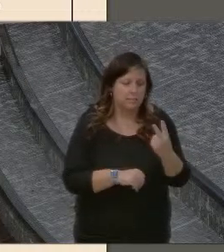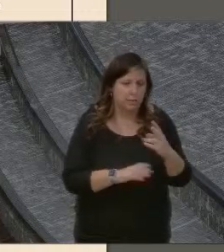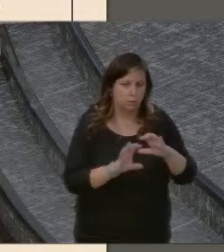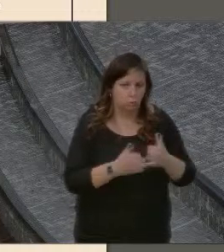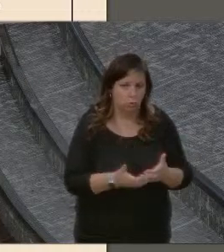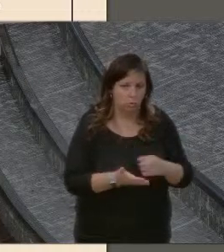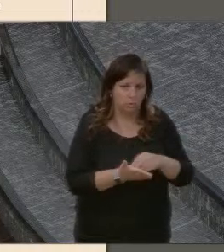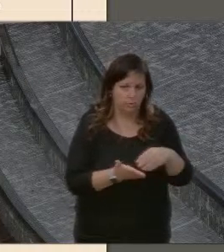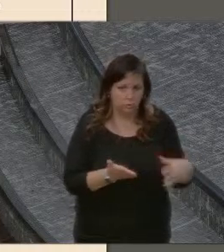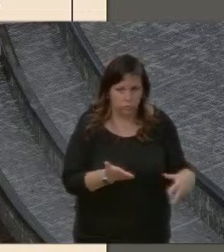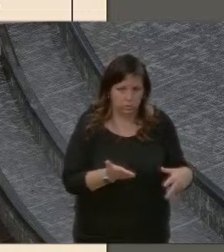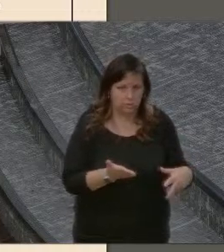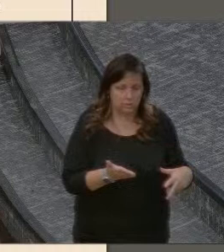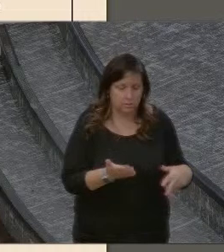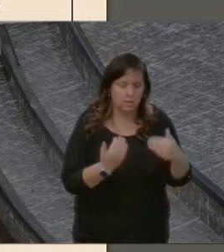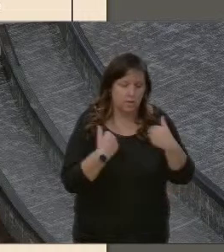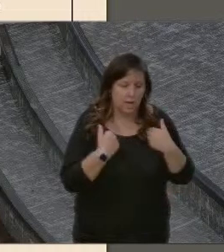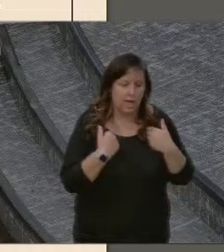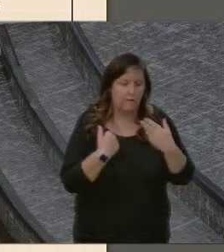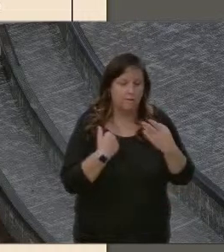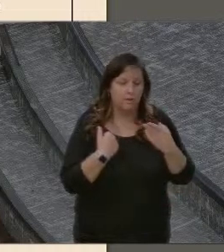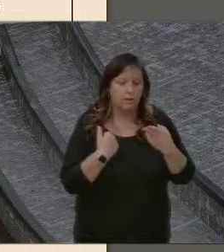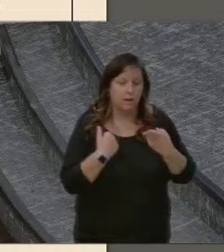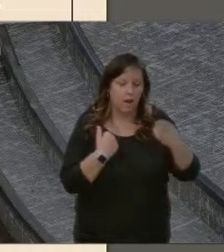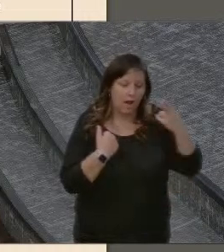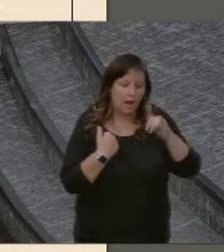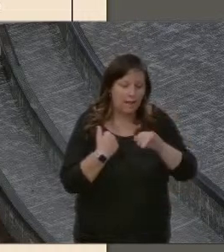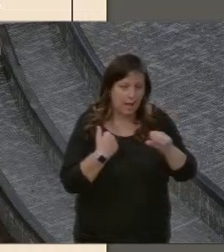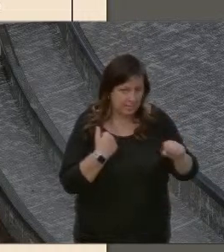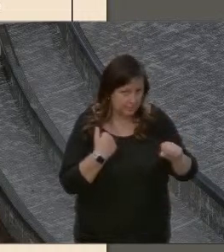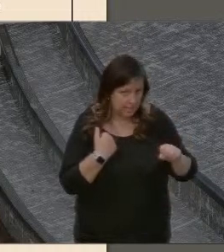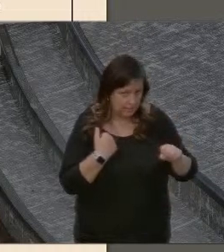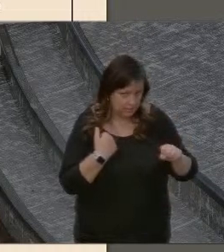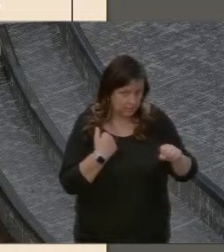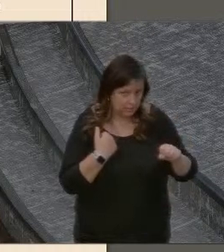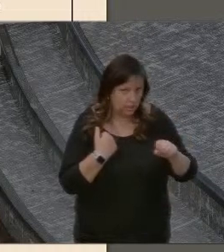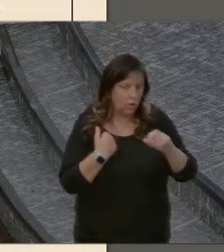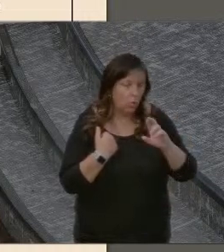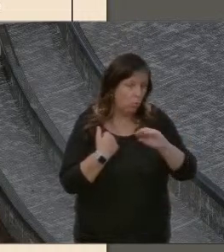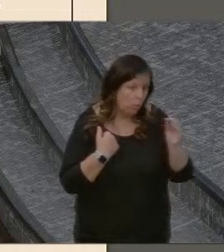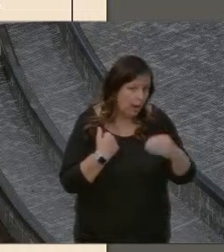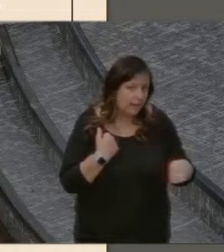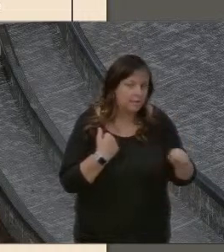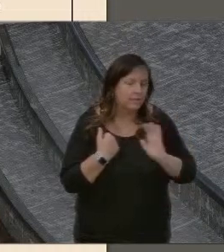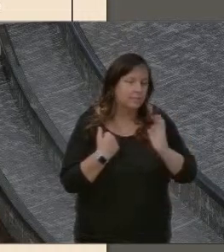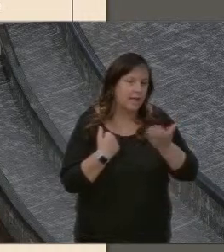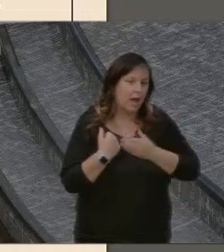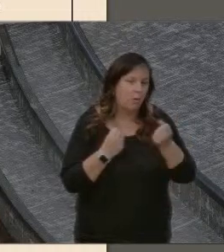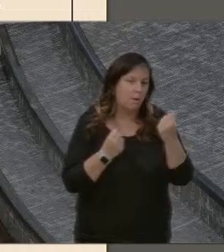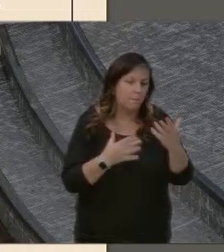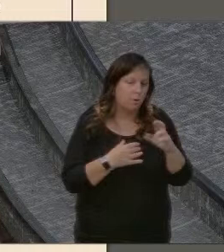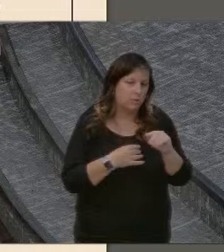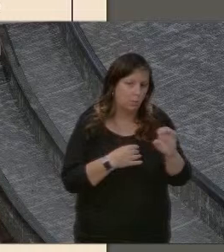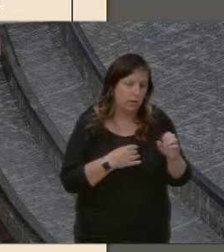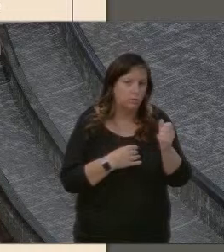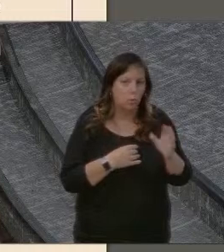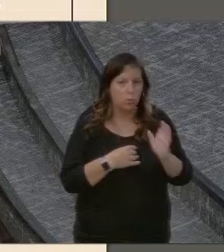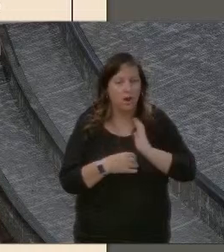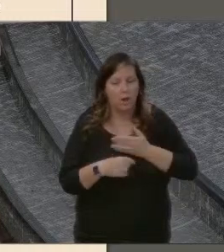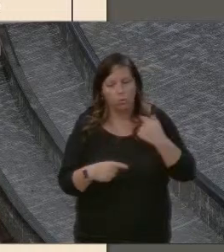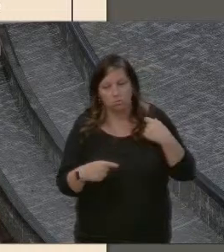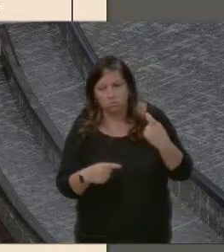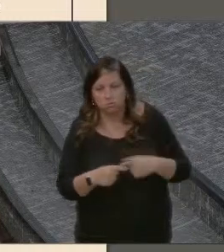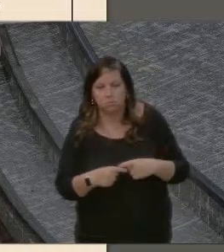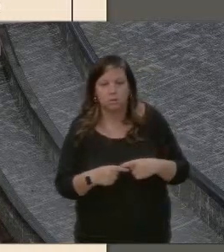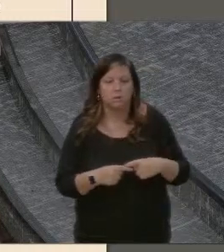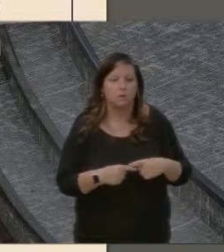that have a high ISS rate will be our multi-race students. Our Latinx, Asian, and our white students have